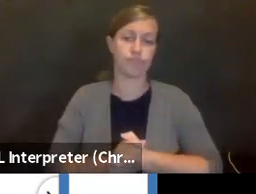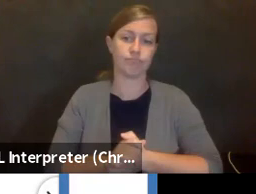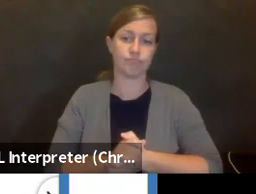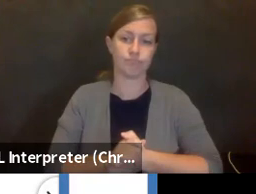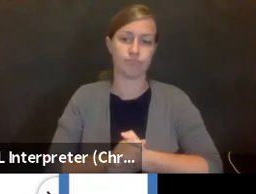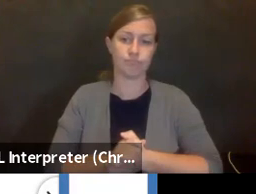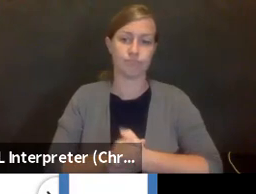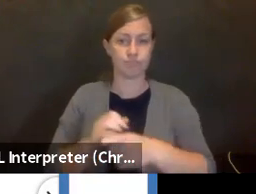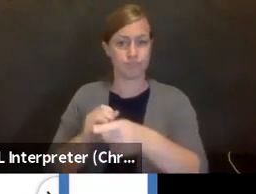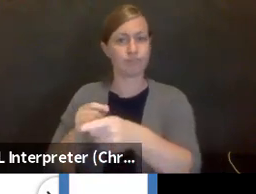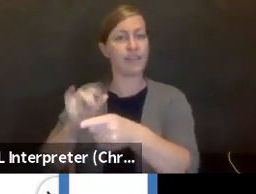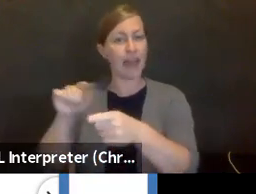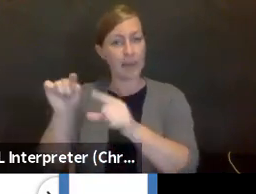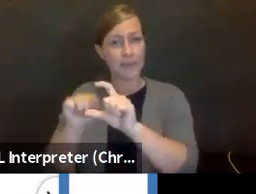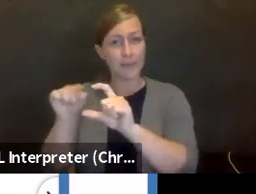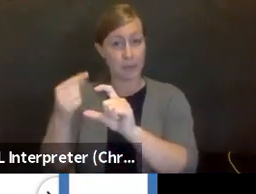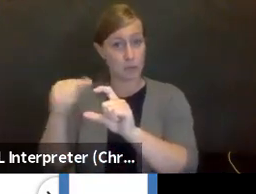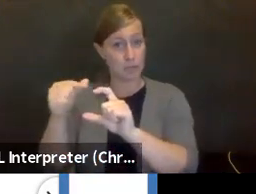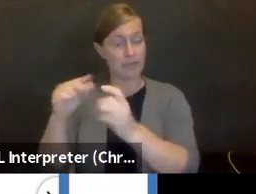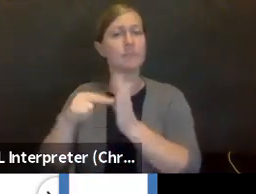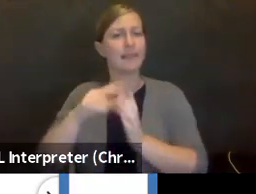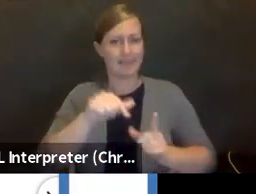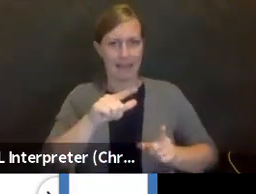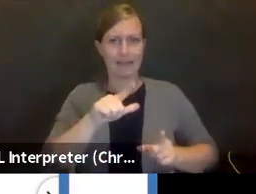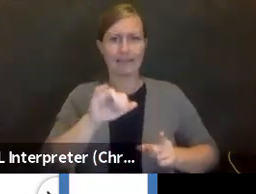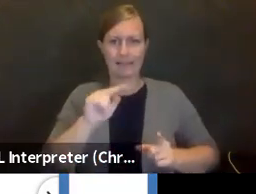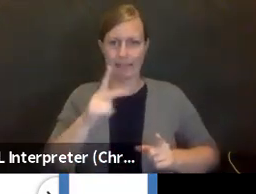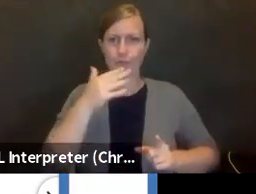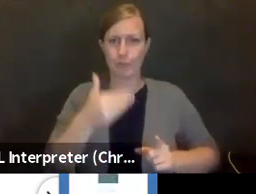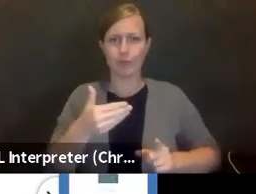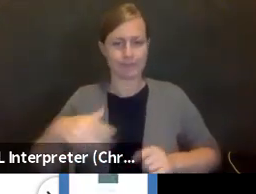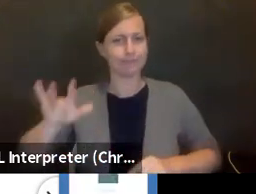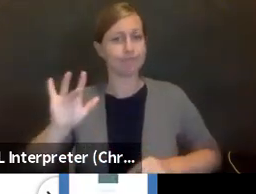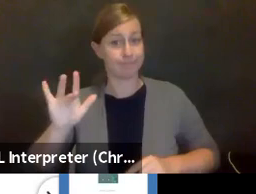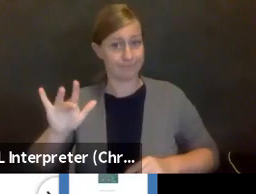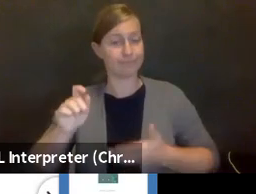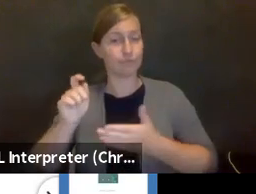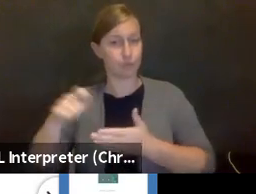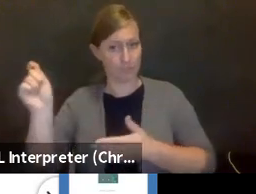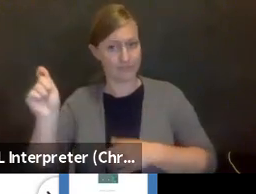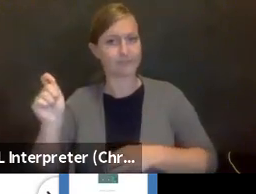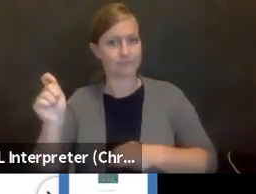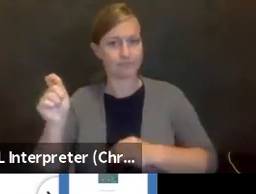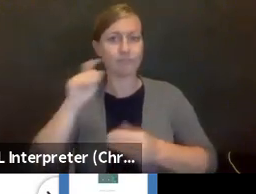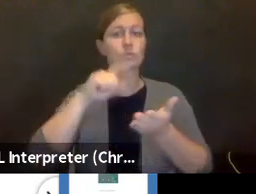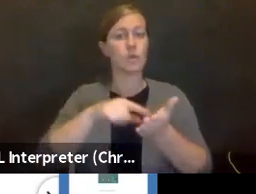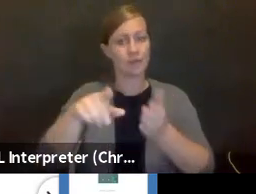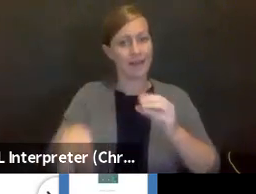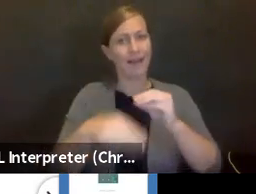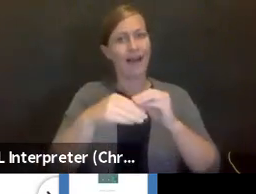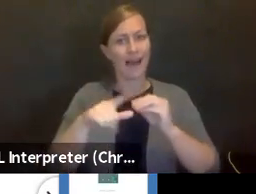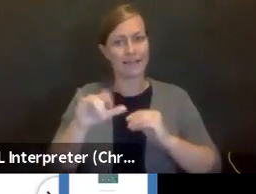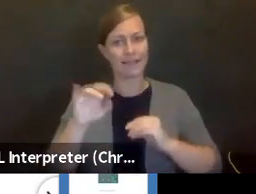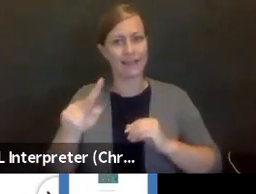it tells me if the link is good, first off. That's powerful. I push the check. Notice it adds the link